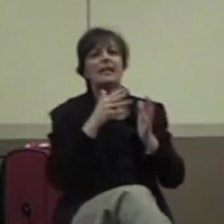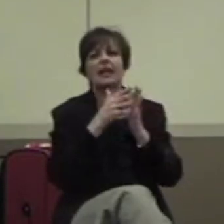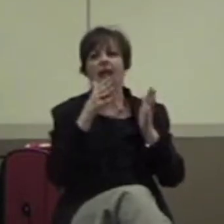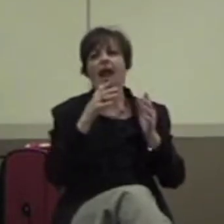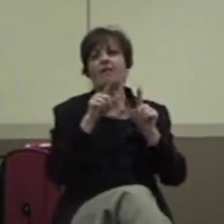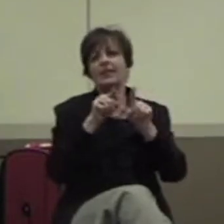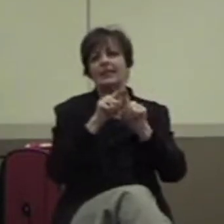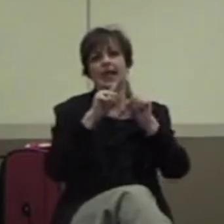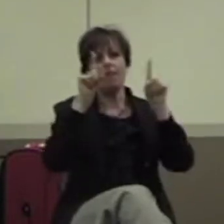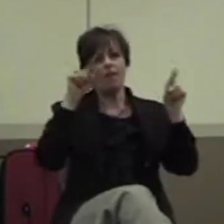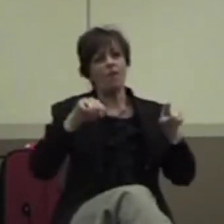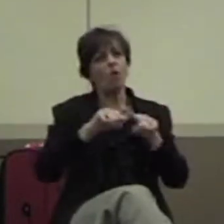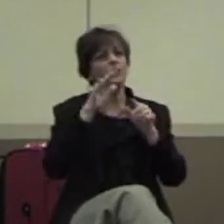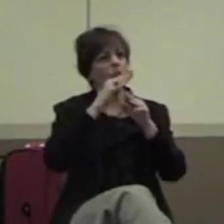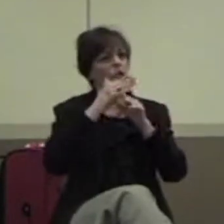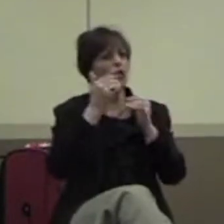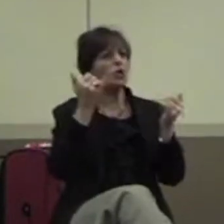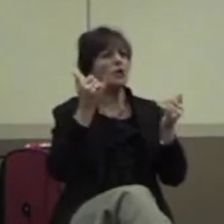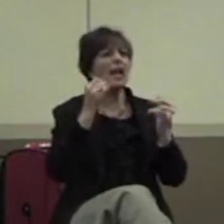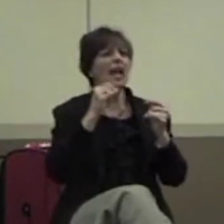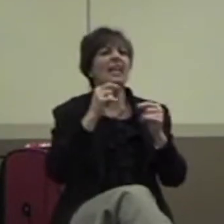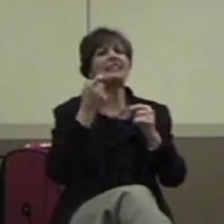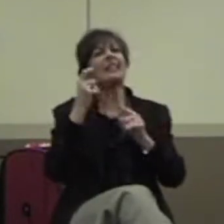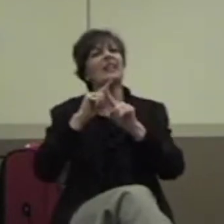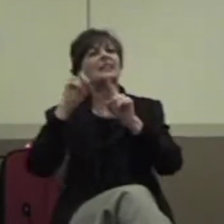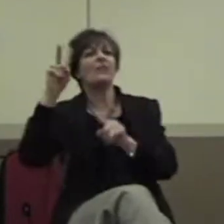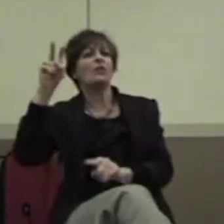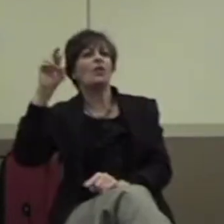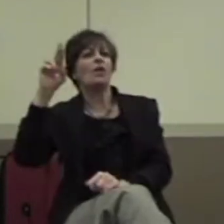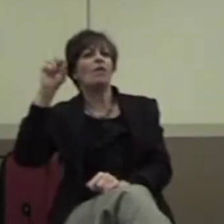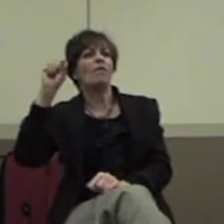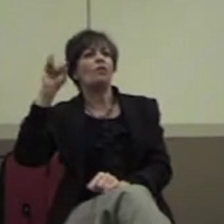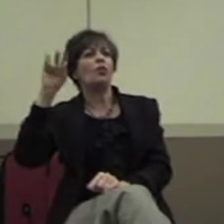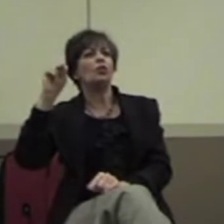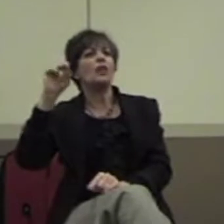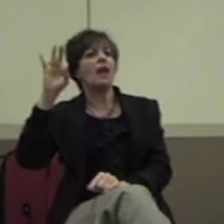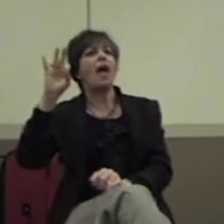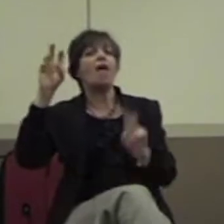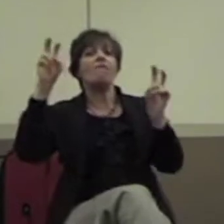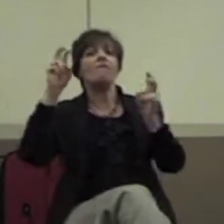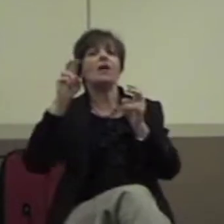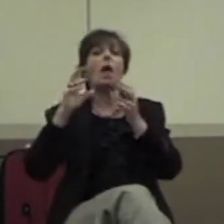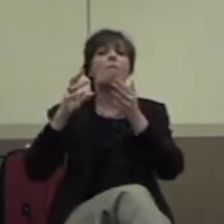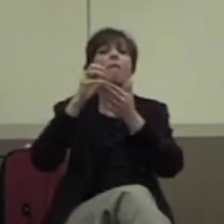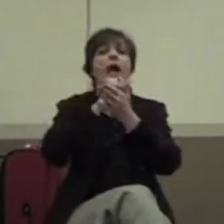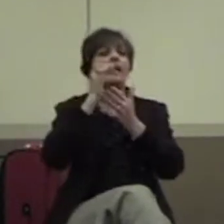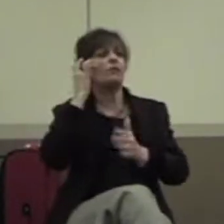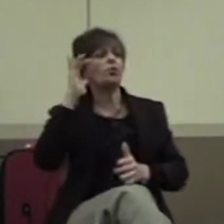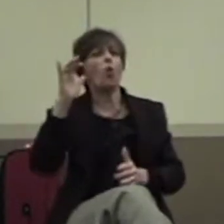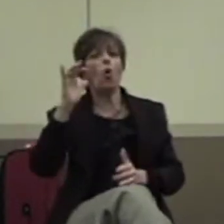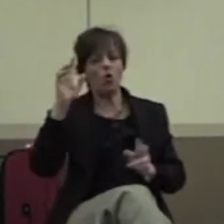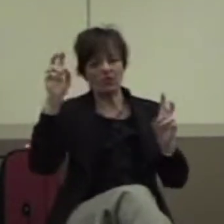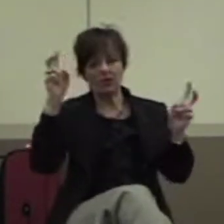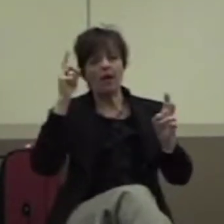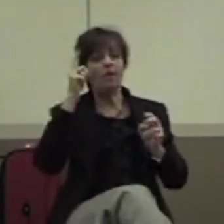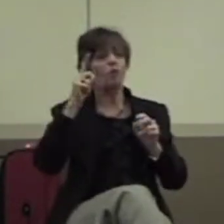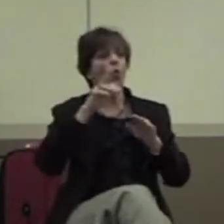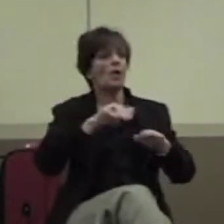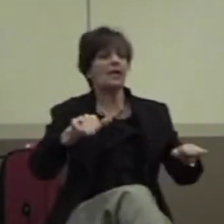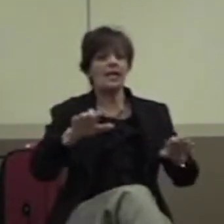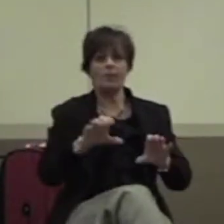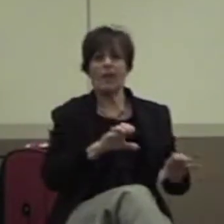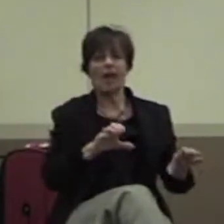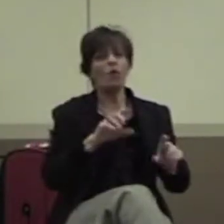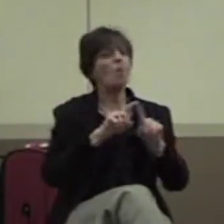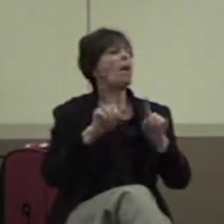forms in it that I'm going to share with you today. It's just a little bit different version of Mining the Gold for kid behavior. Now, here's what I